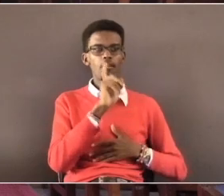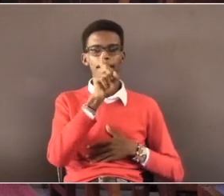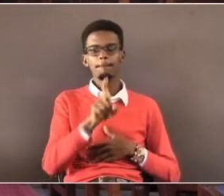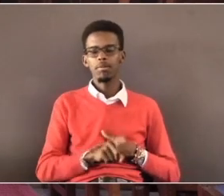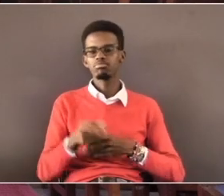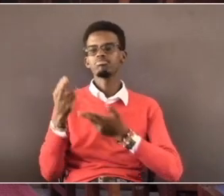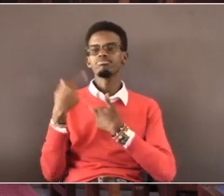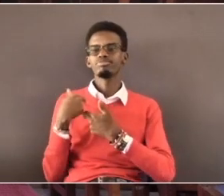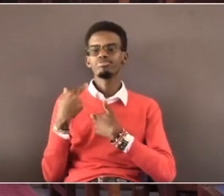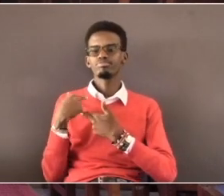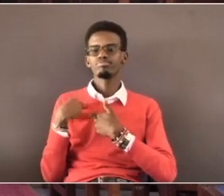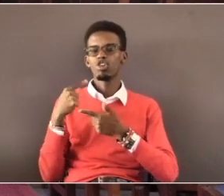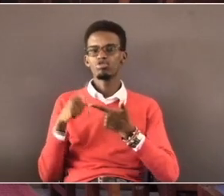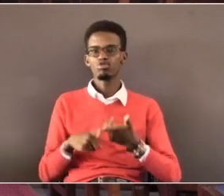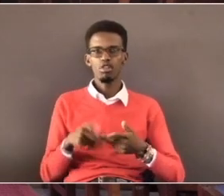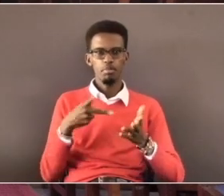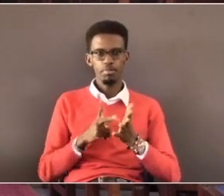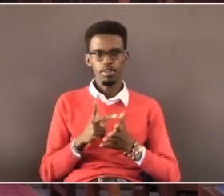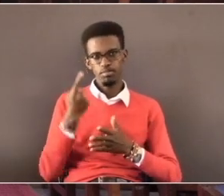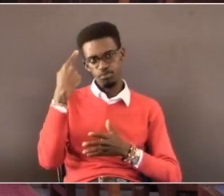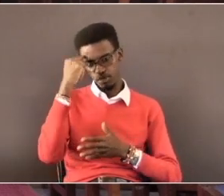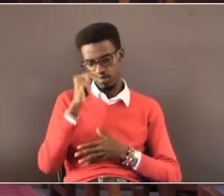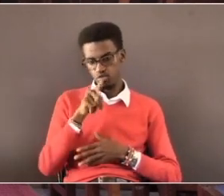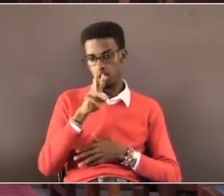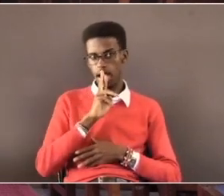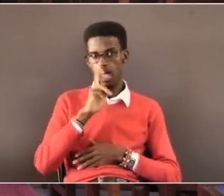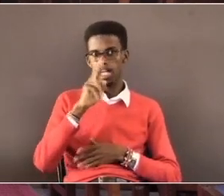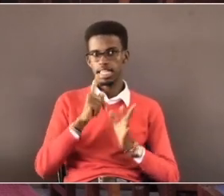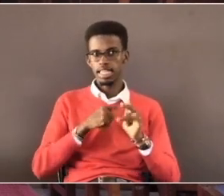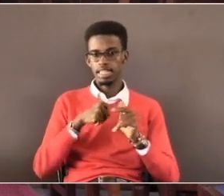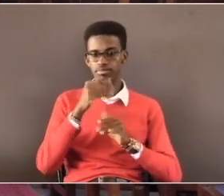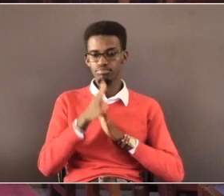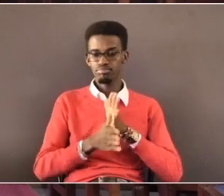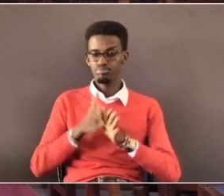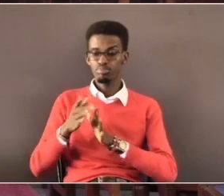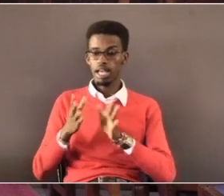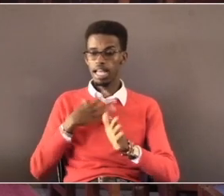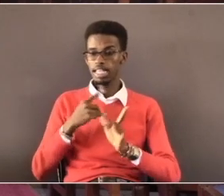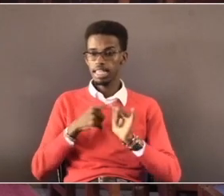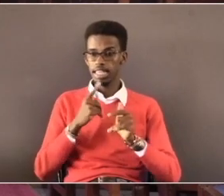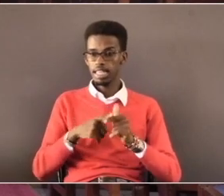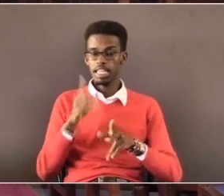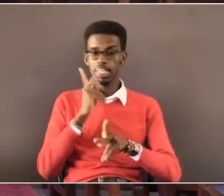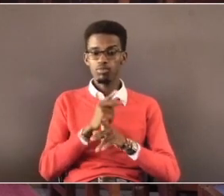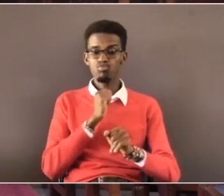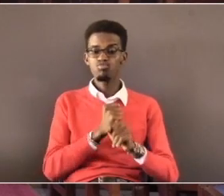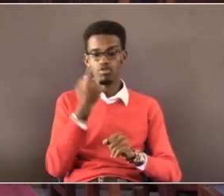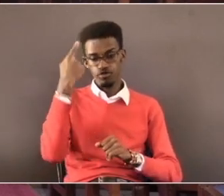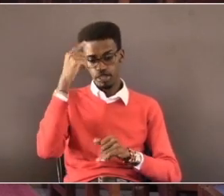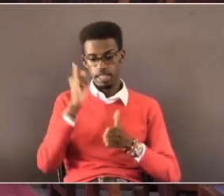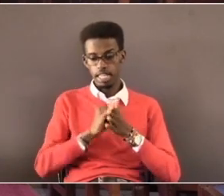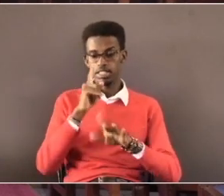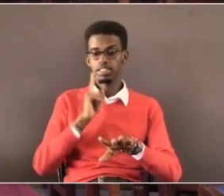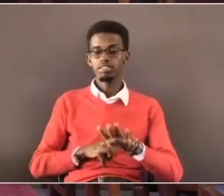be the one taking responsibility, because you are organizing and laying the groundwork for that